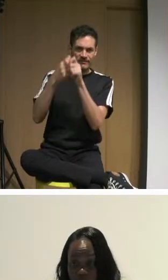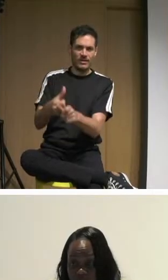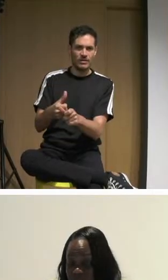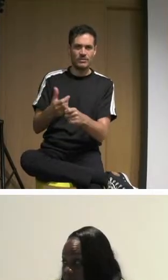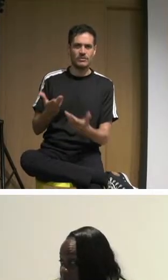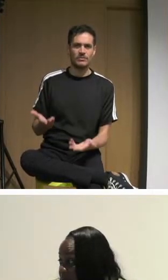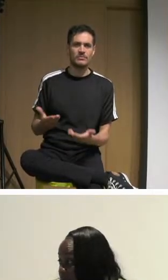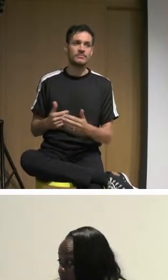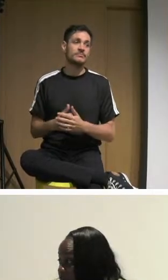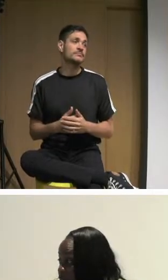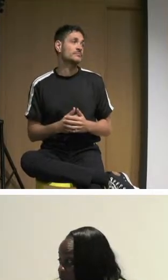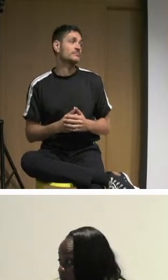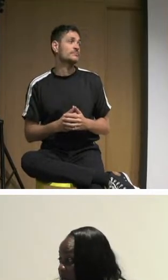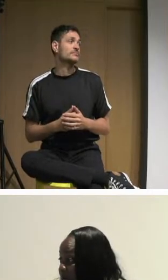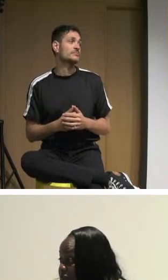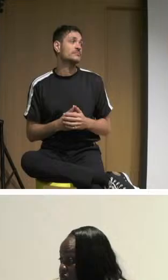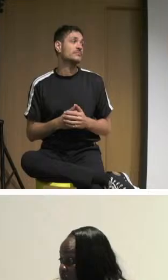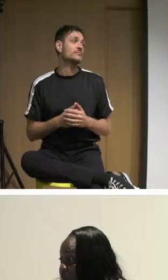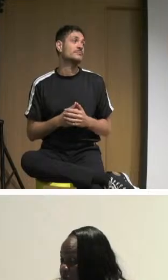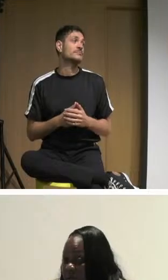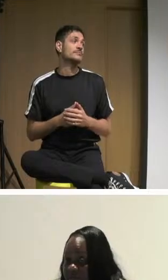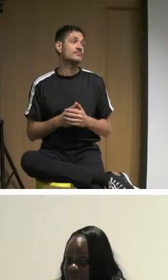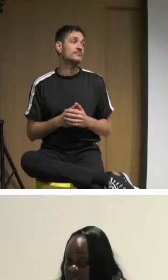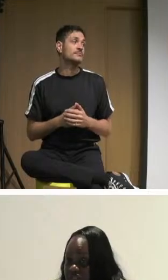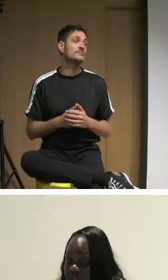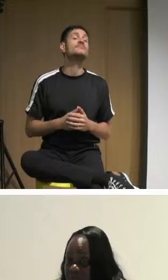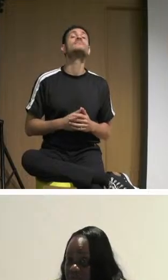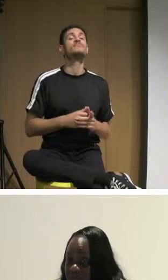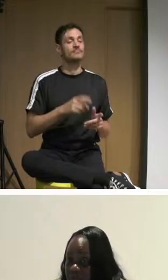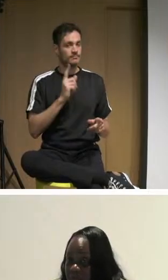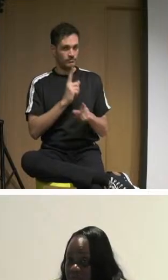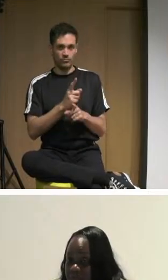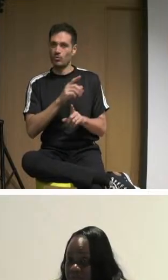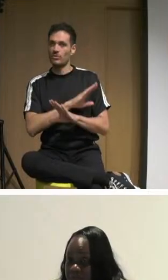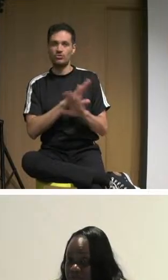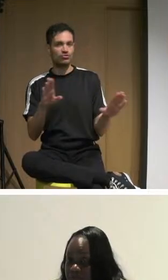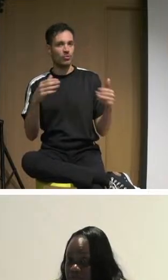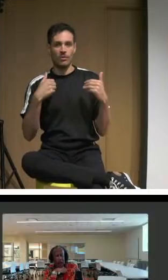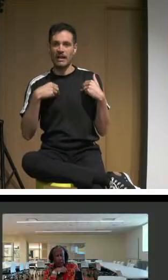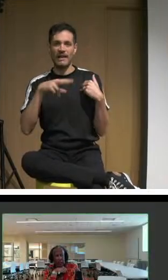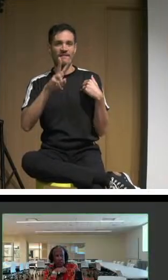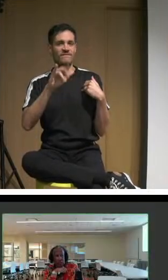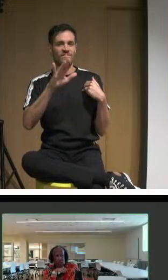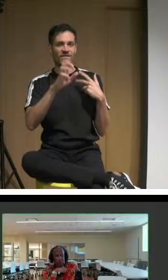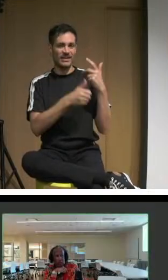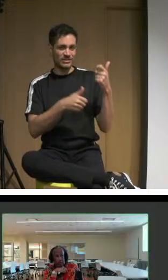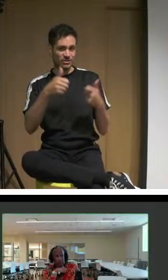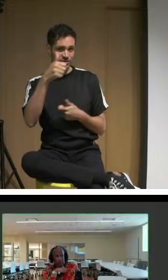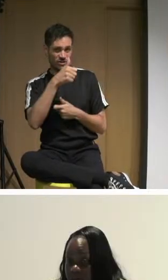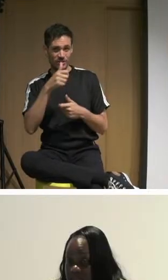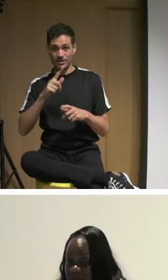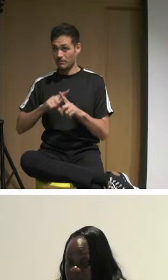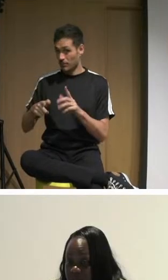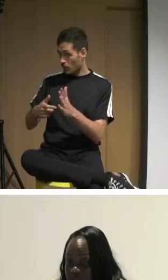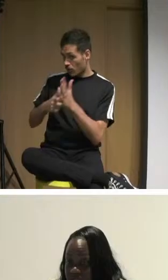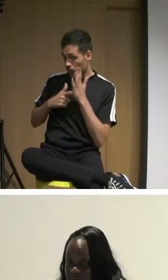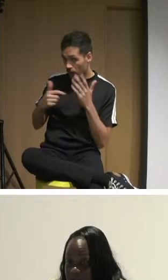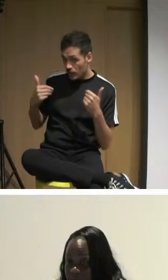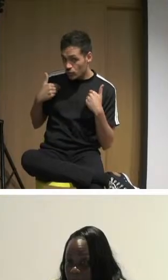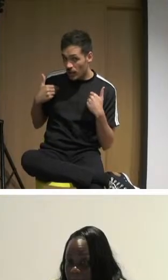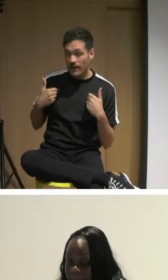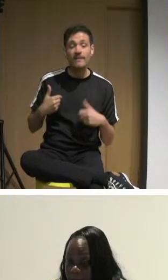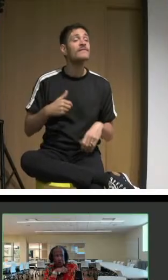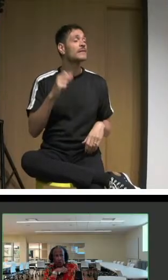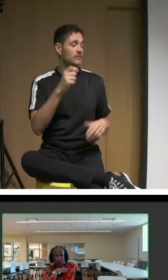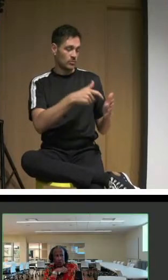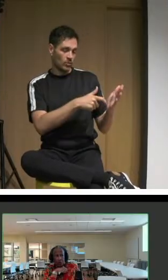So we don't, absolutely, we don't have a vice chair. And are we required to have a vice chair? We are required to have a vice chair. Well,